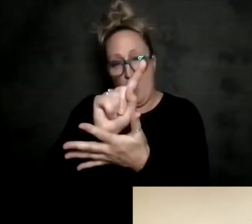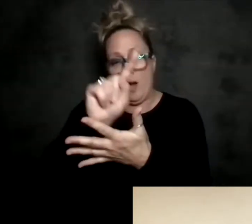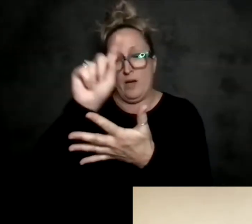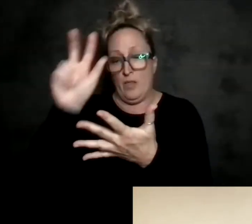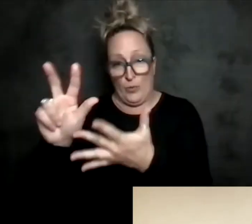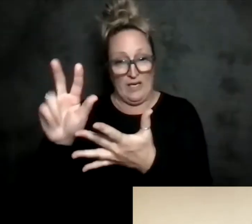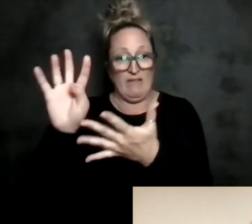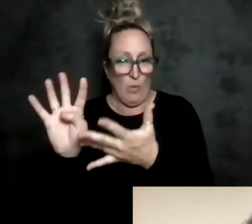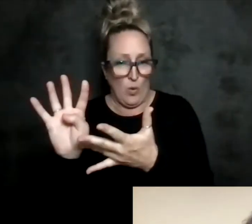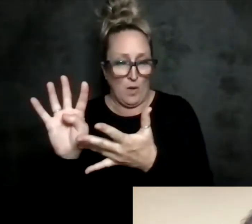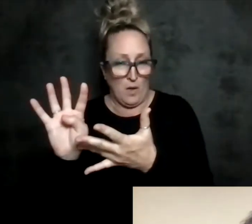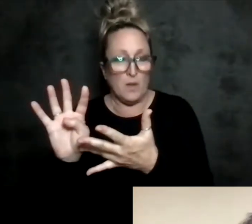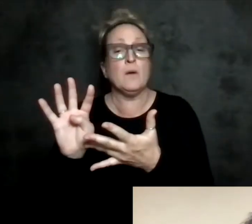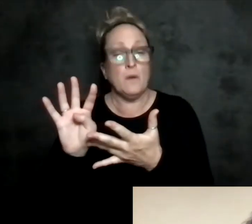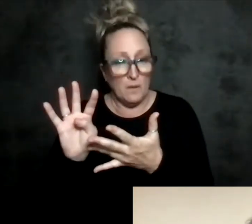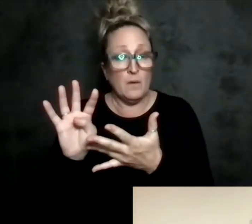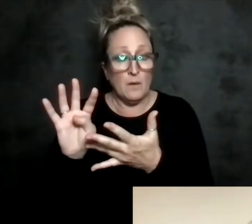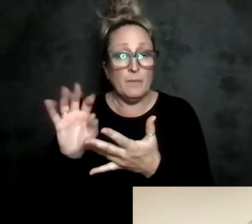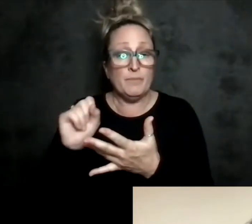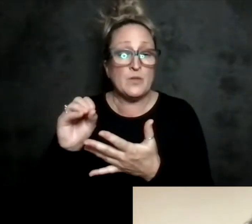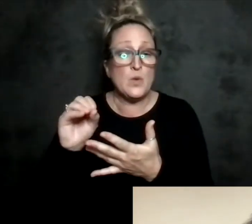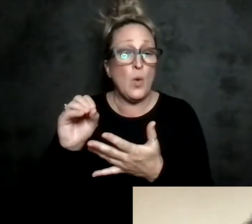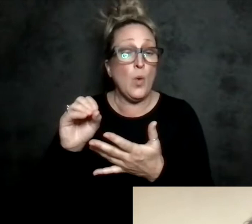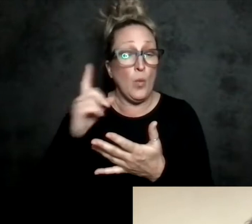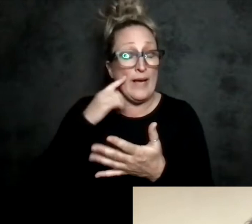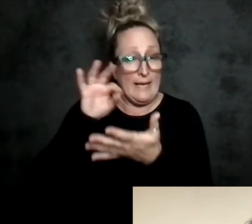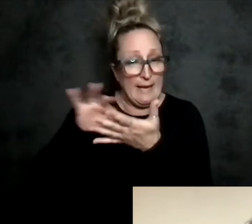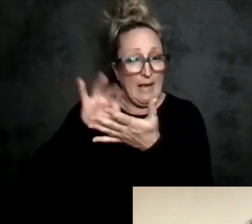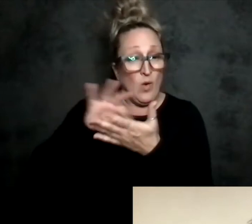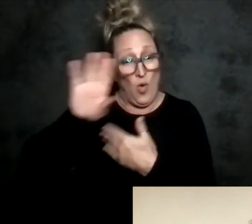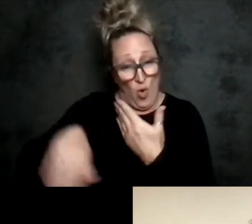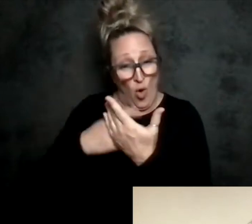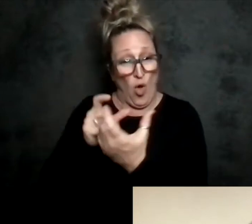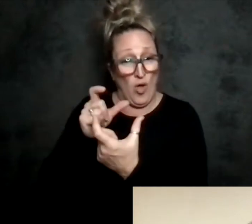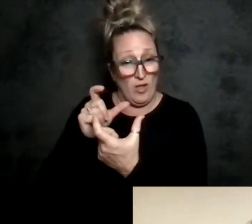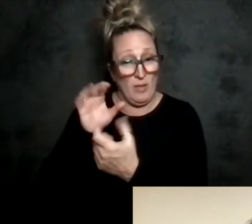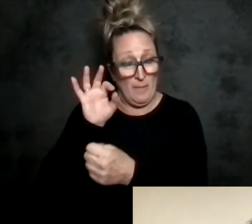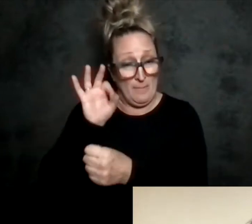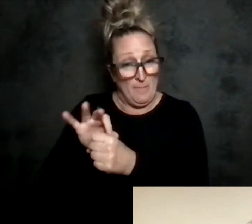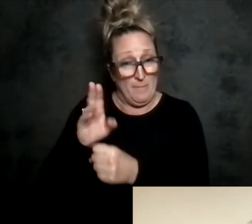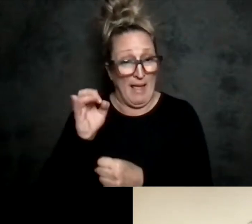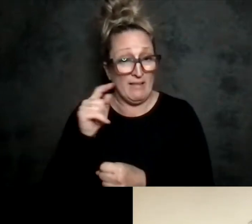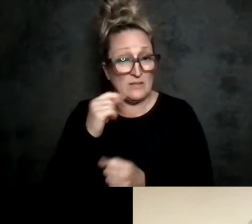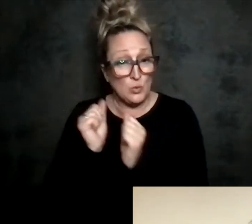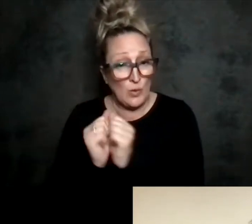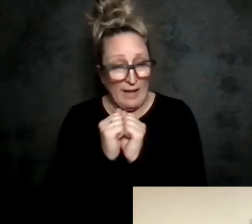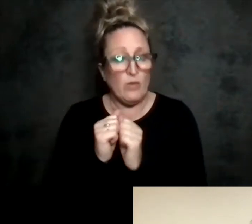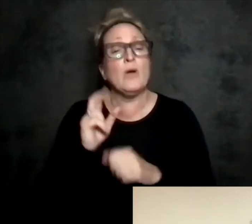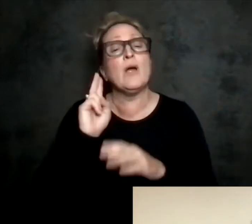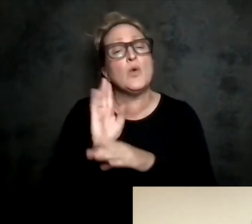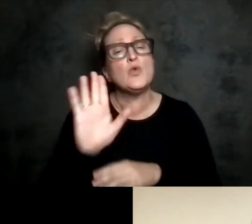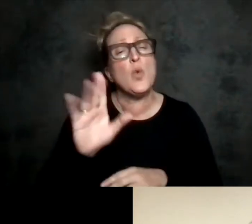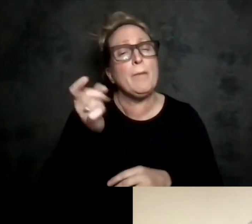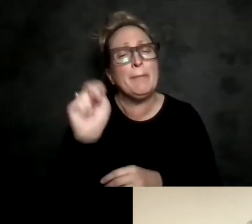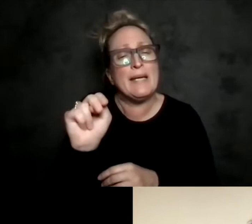and 4. And so so that way we can count all the ballots together. And by using, again, your